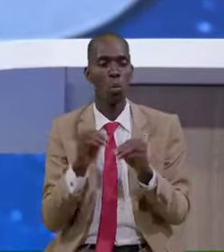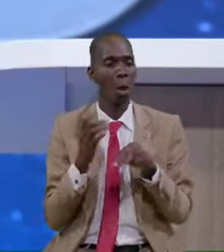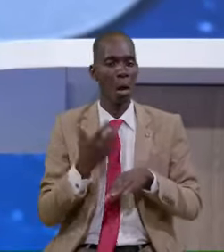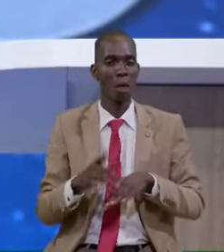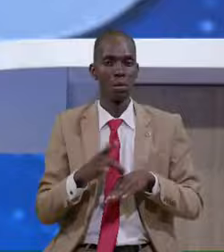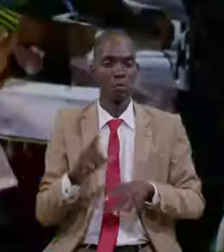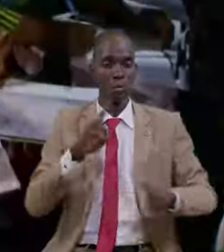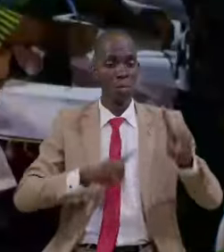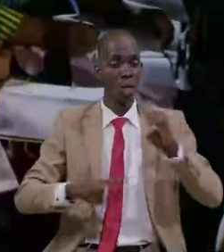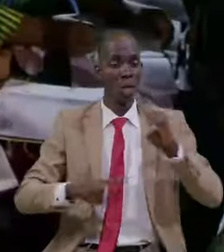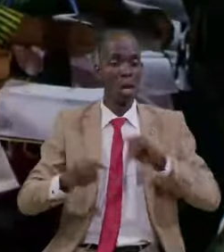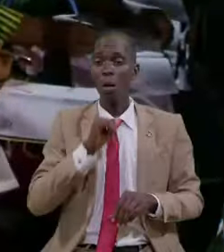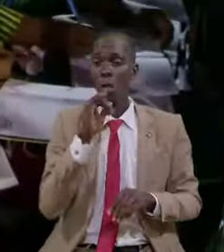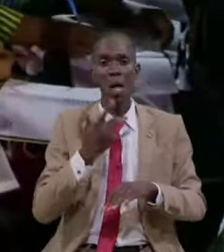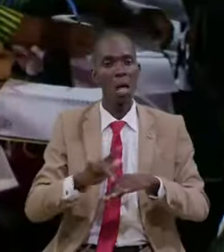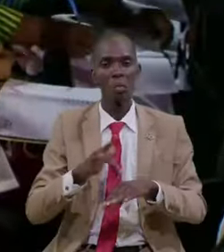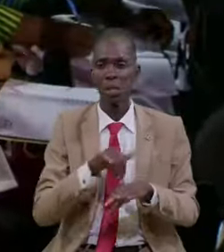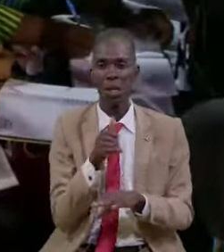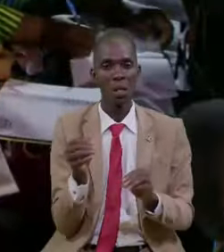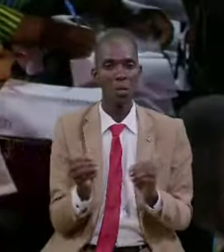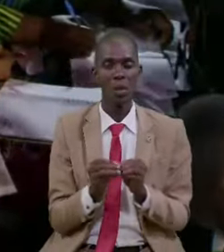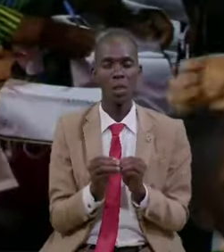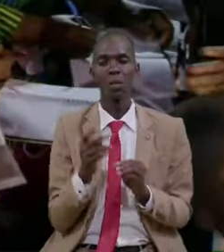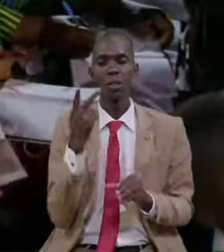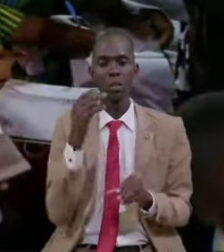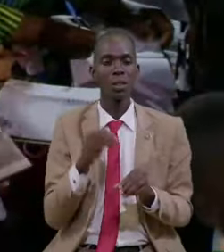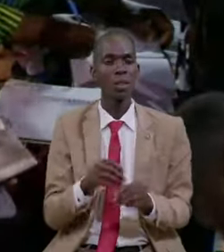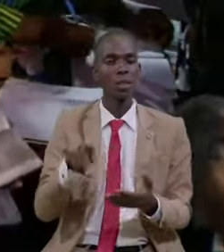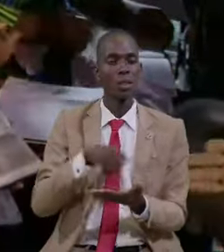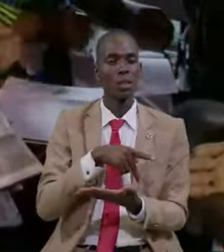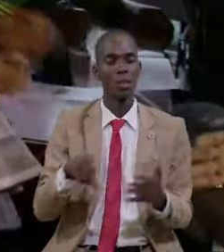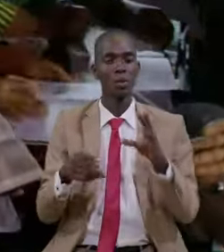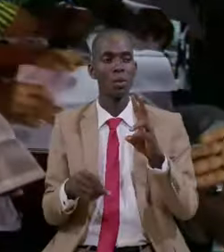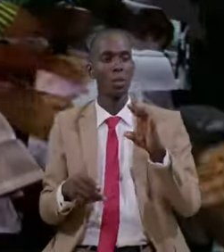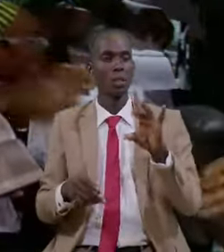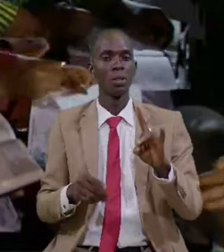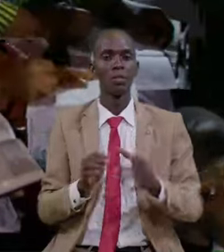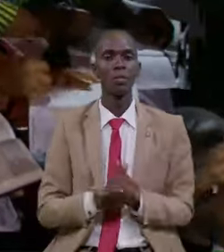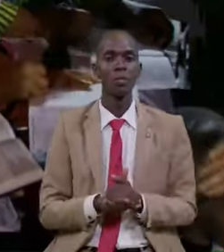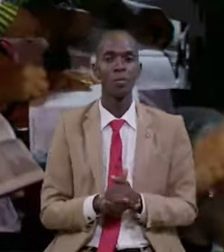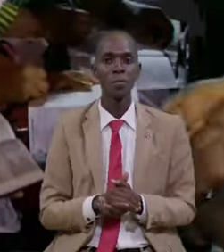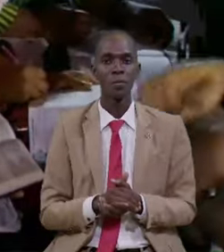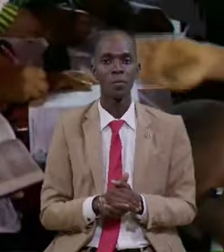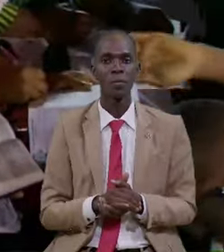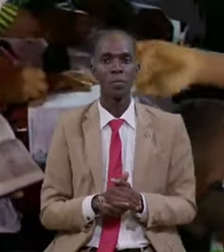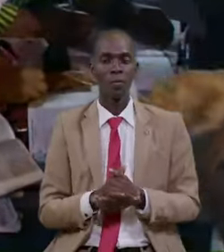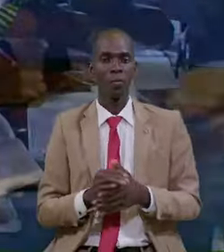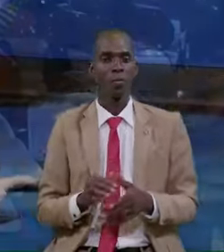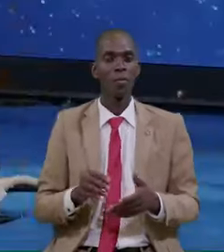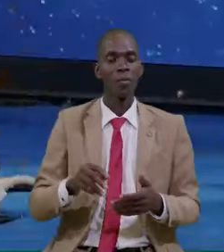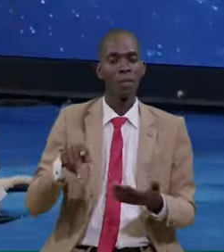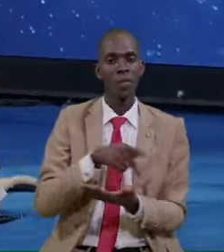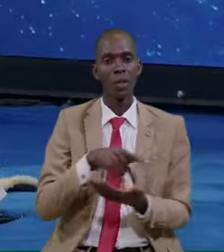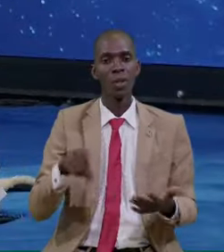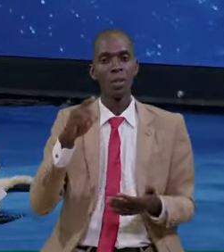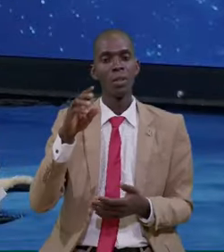not empty anymore. Look at Psalm 68, and we're reading from verse 11. Psalm